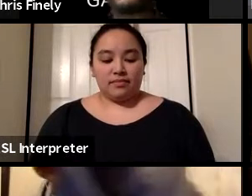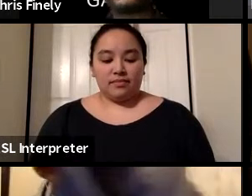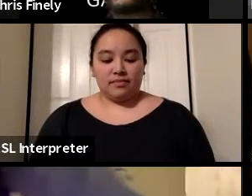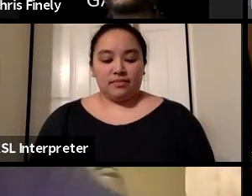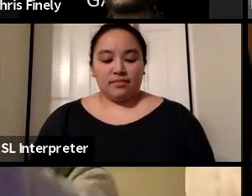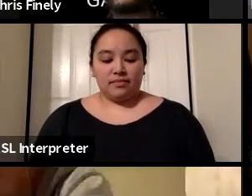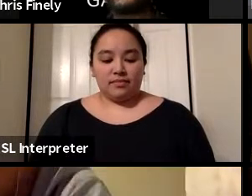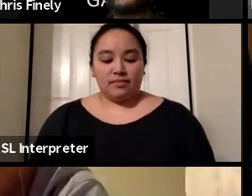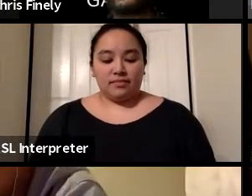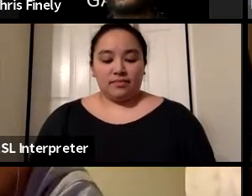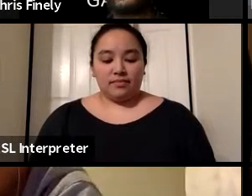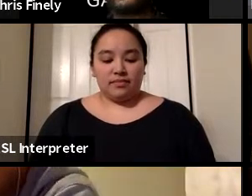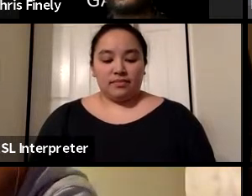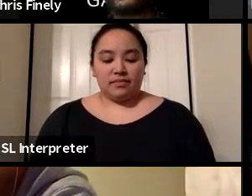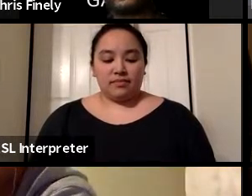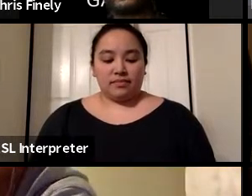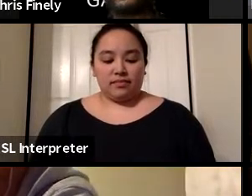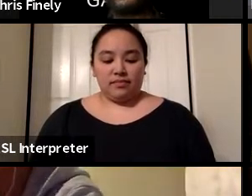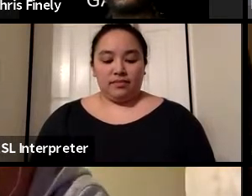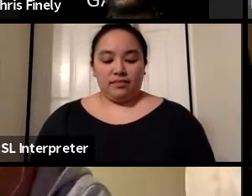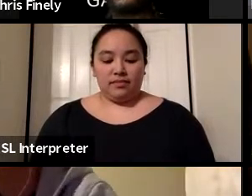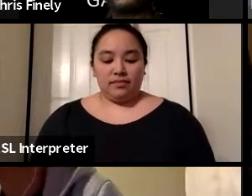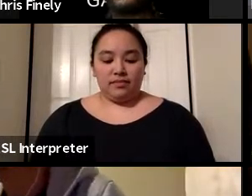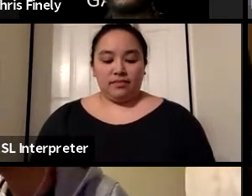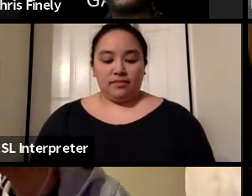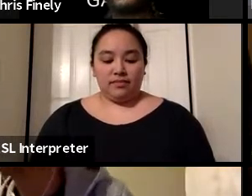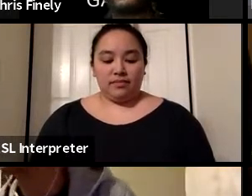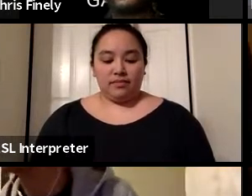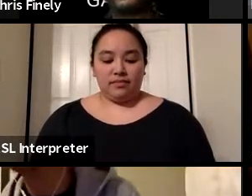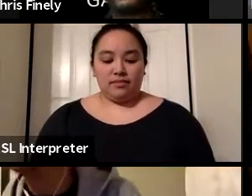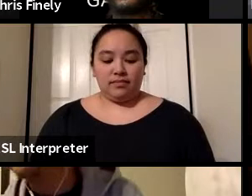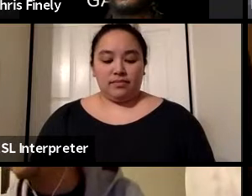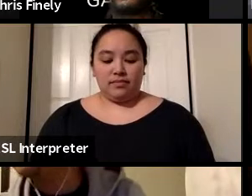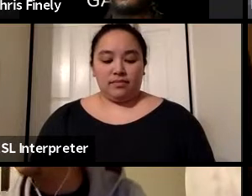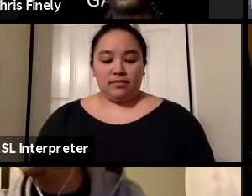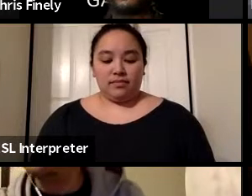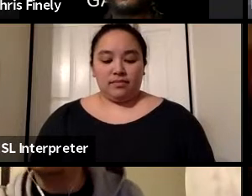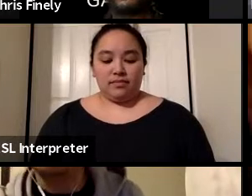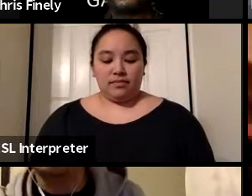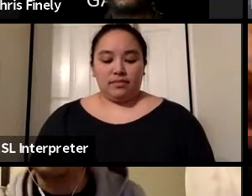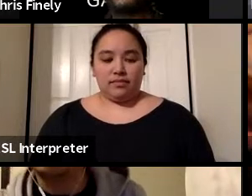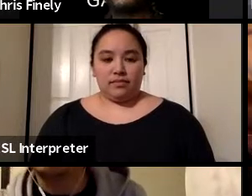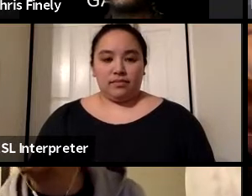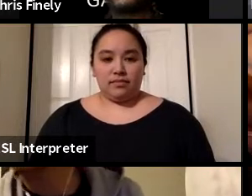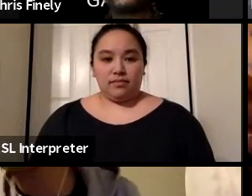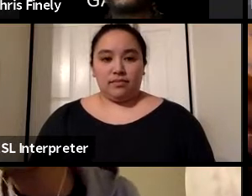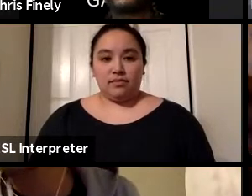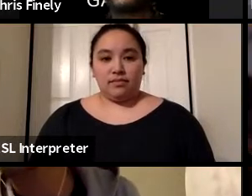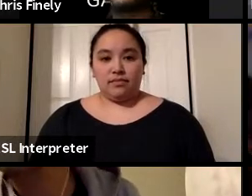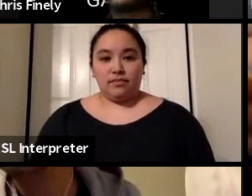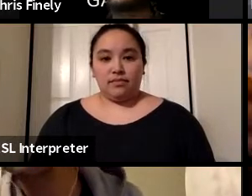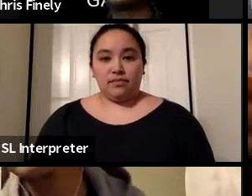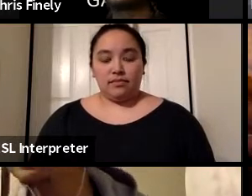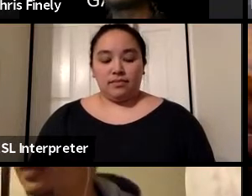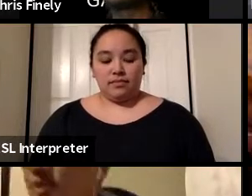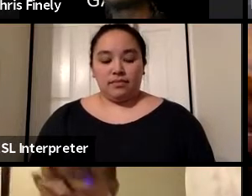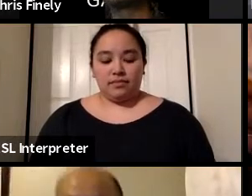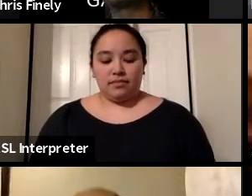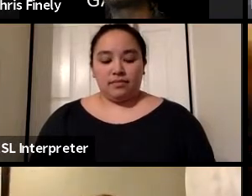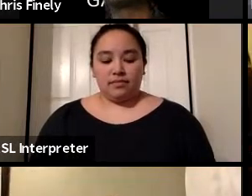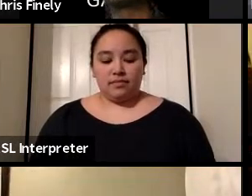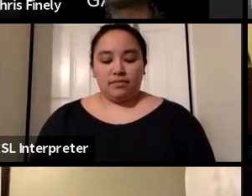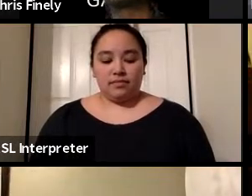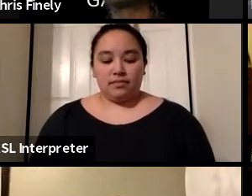chỉ thằng này xài tao này lu chế như này xài lu hong chế mua nhẹ lu hong như này xài lu mẹ chế nhẹ lu mẹ chế như này xài